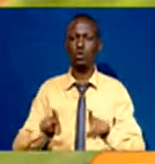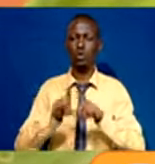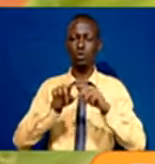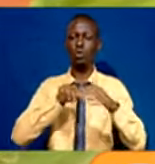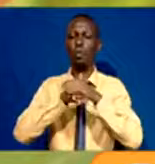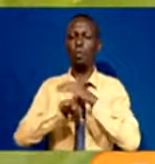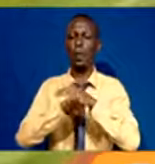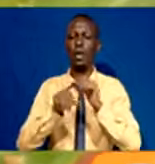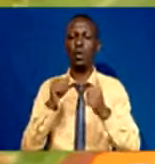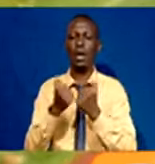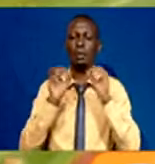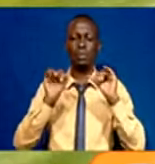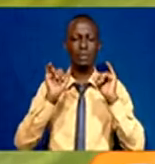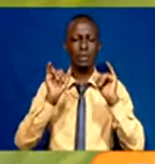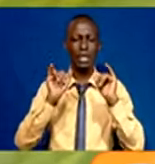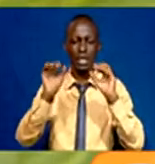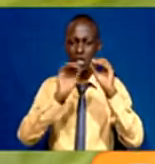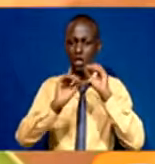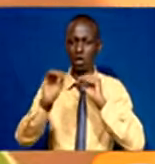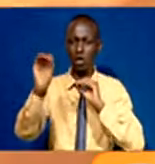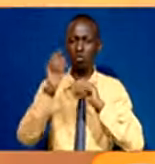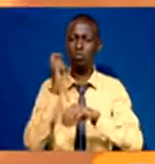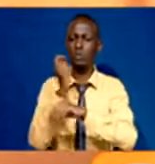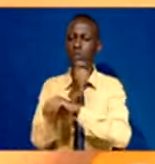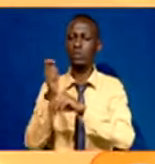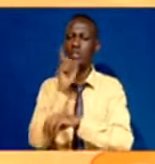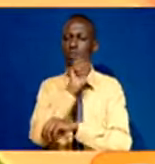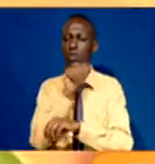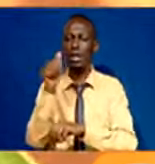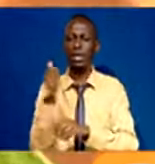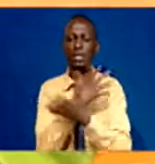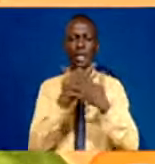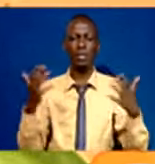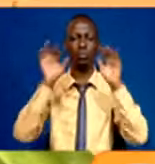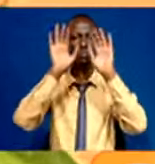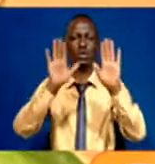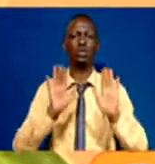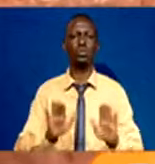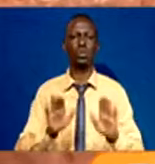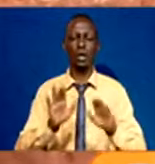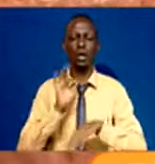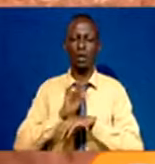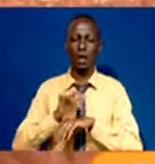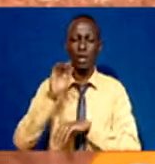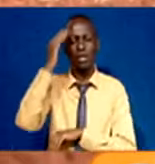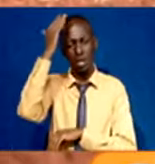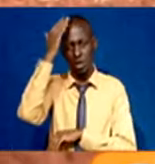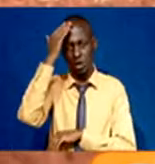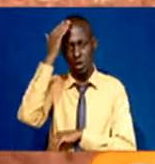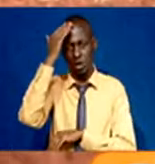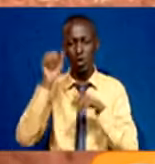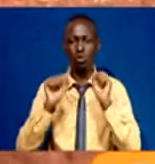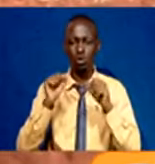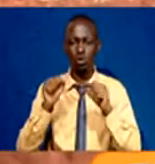varieties, farmers have also received training on other key practices. They include early detection, which entails